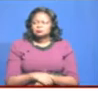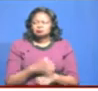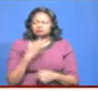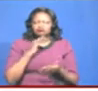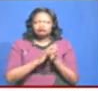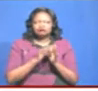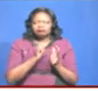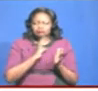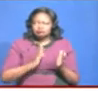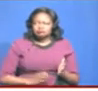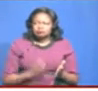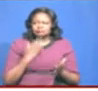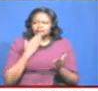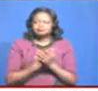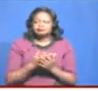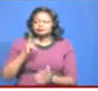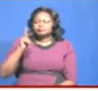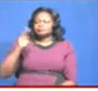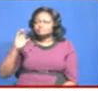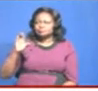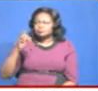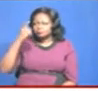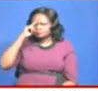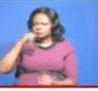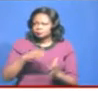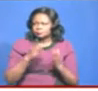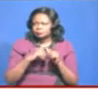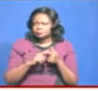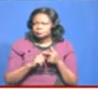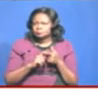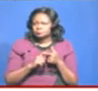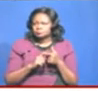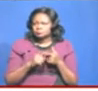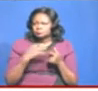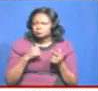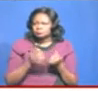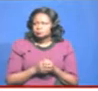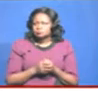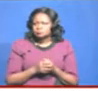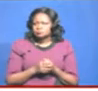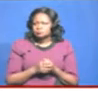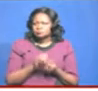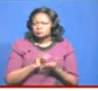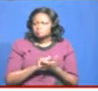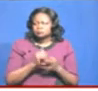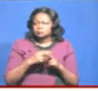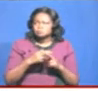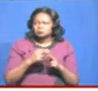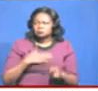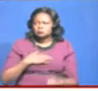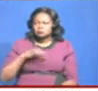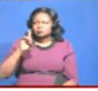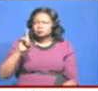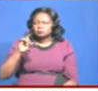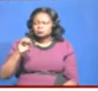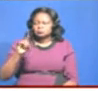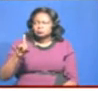First of all, I want to thank KBC for the platform. And I want basically to correct and say my name is David Mwangi, Gishuru,